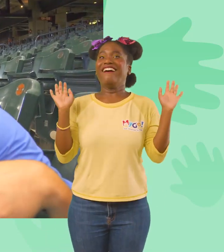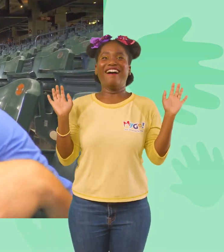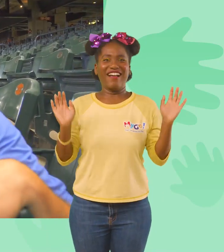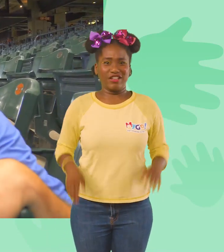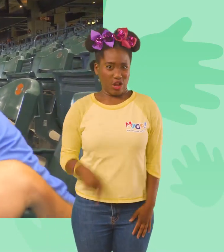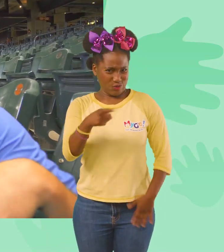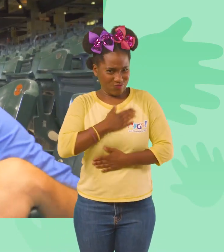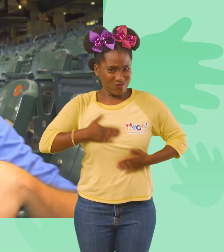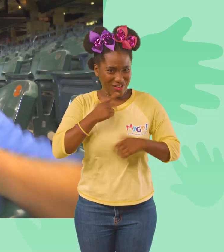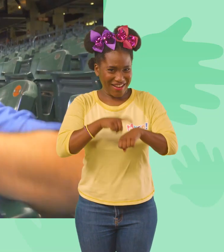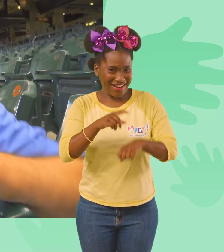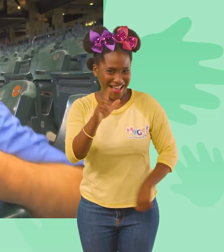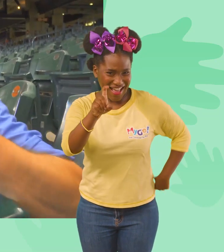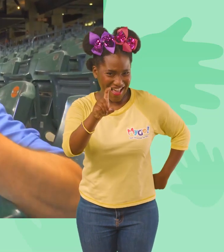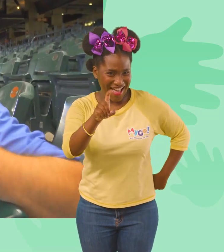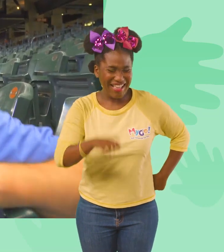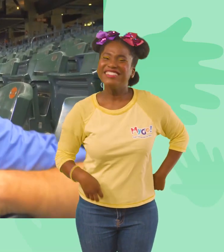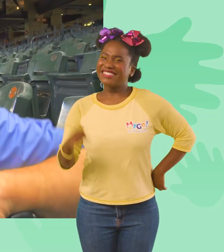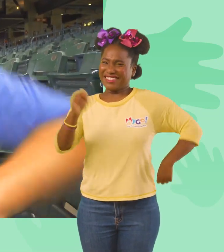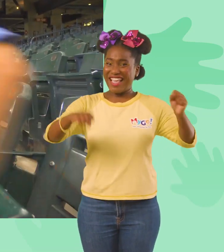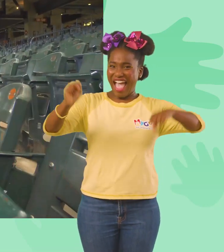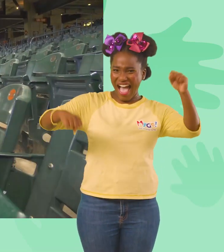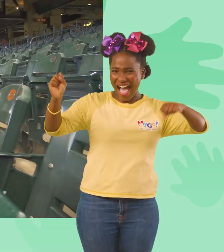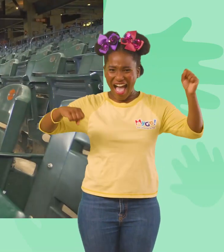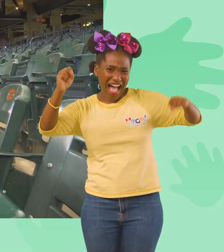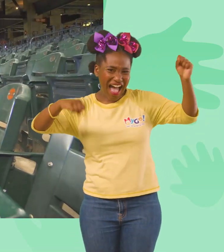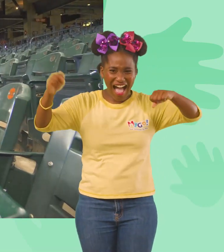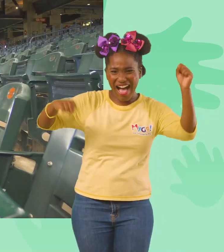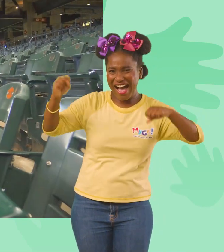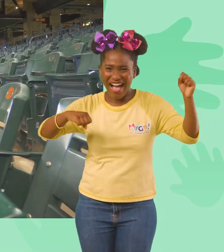Are you having fun? Yeah!